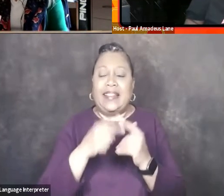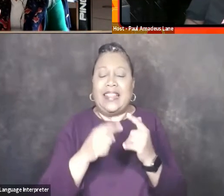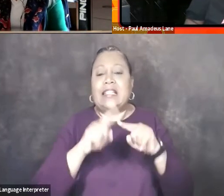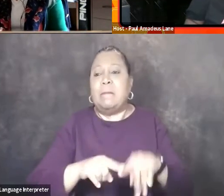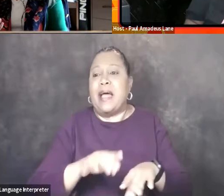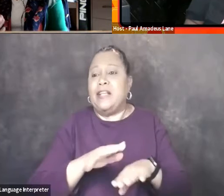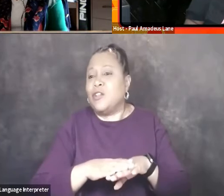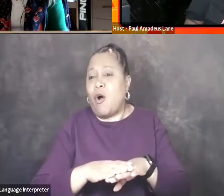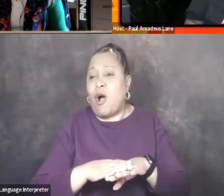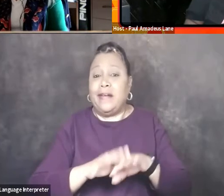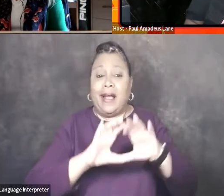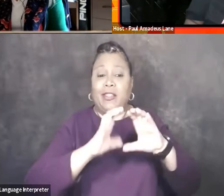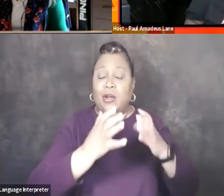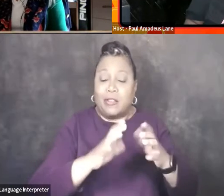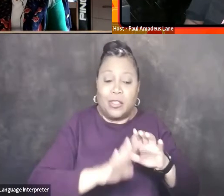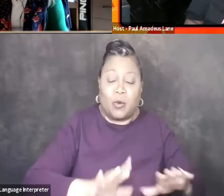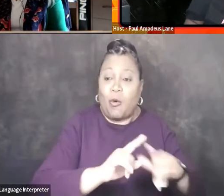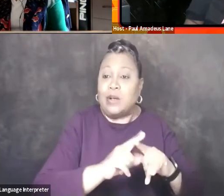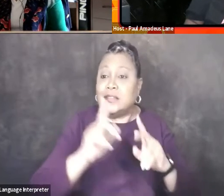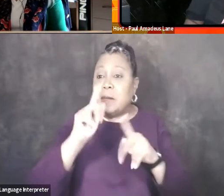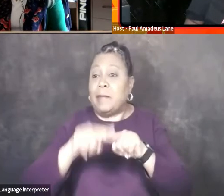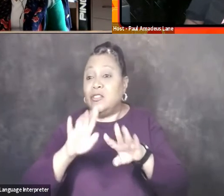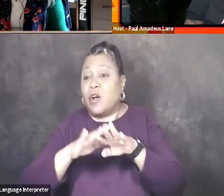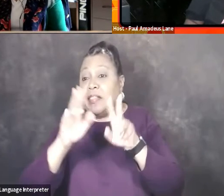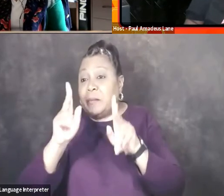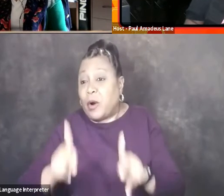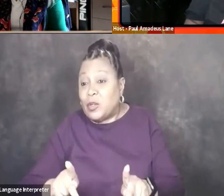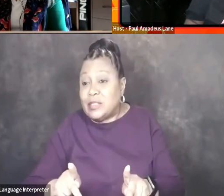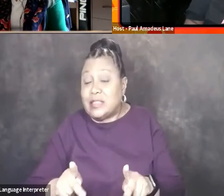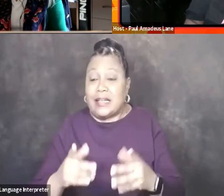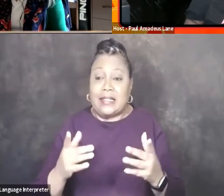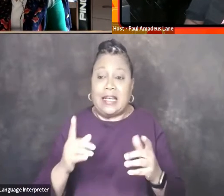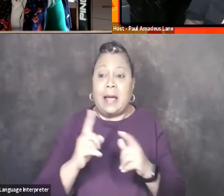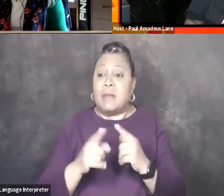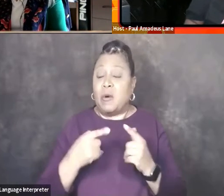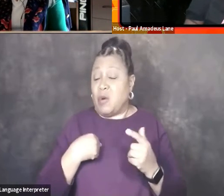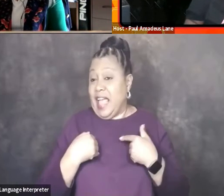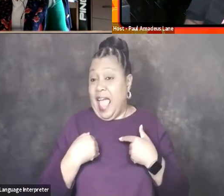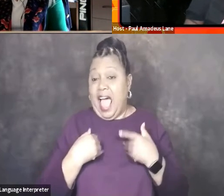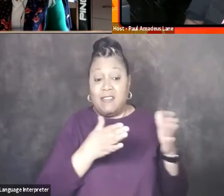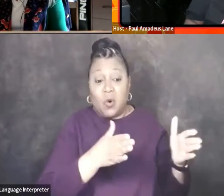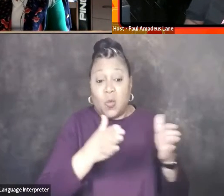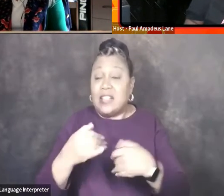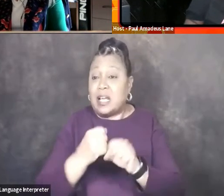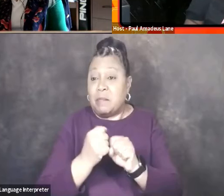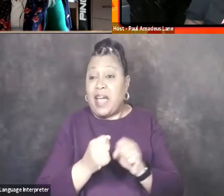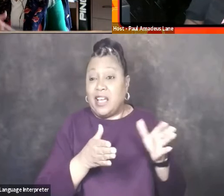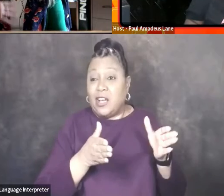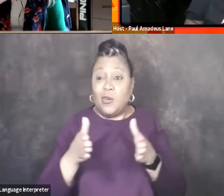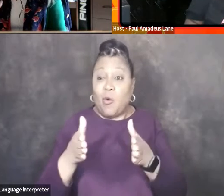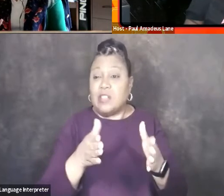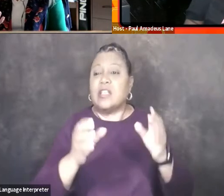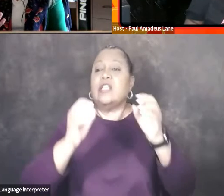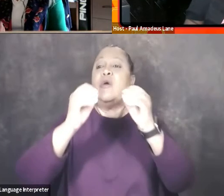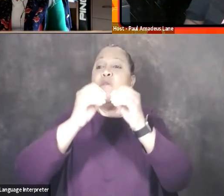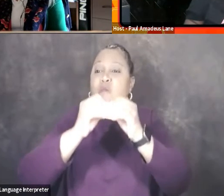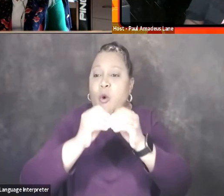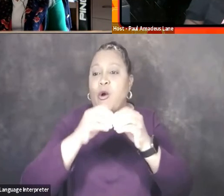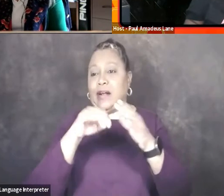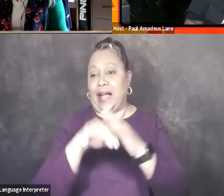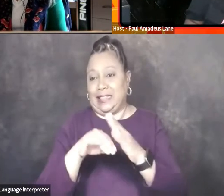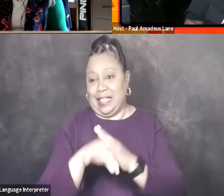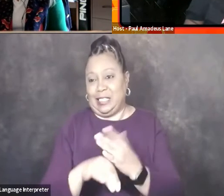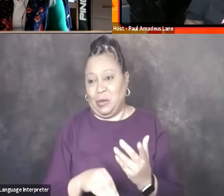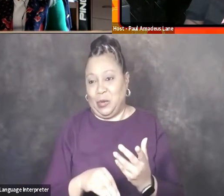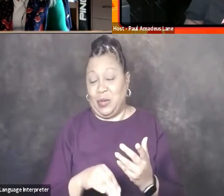depends on the course, it depends on the person. And, but we have ways of making courses more